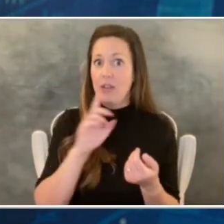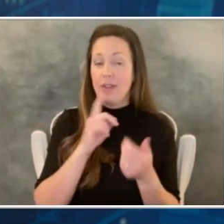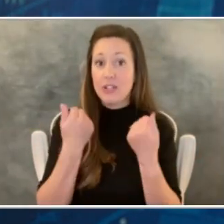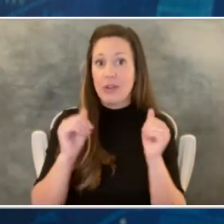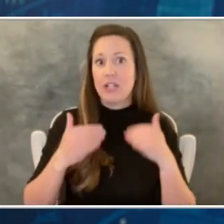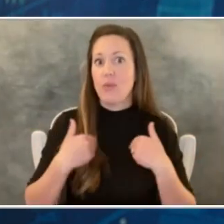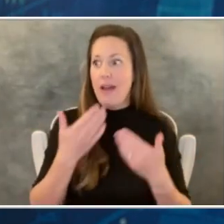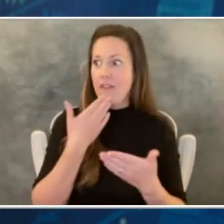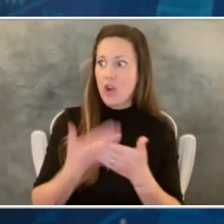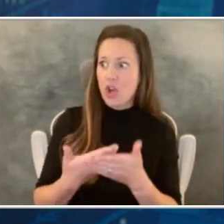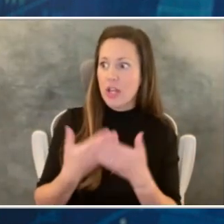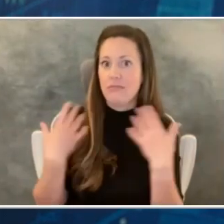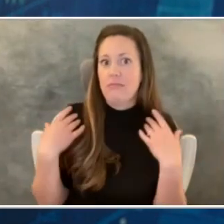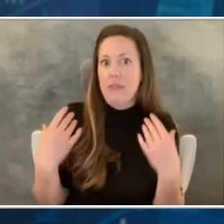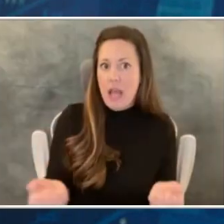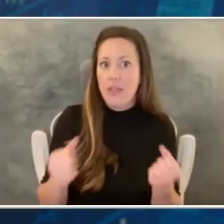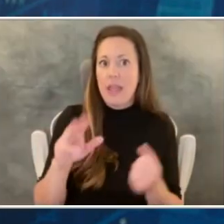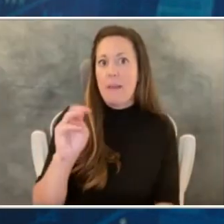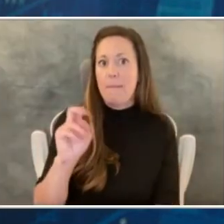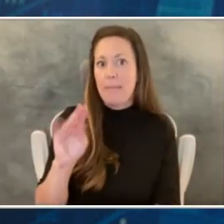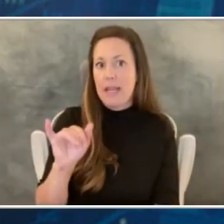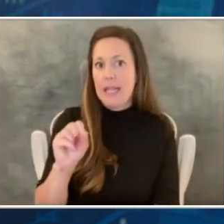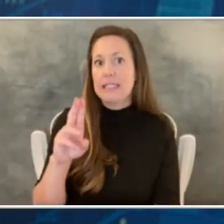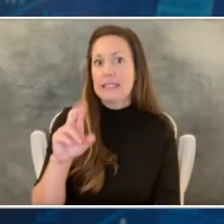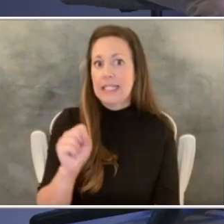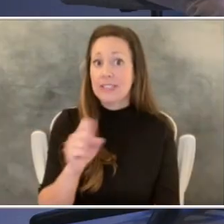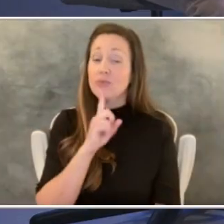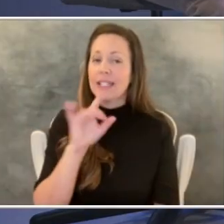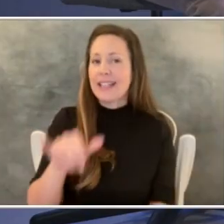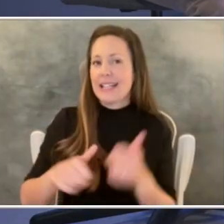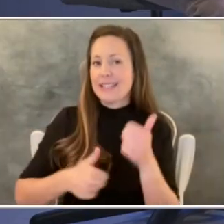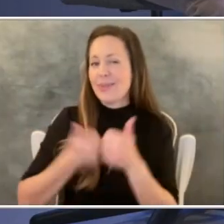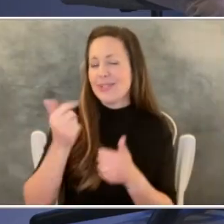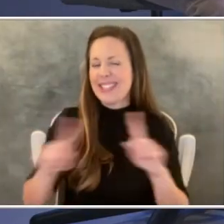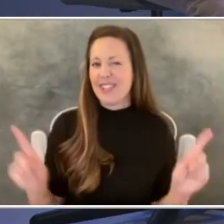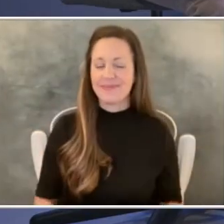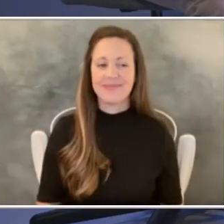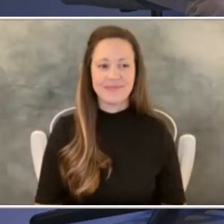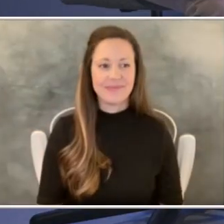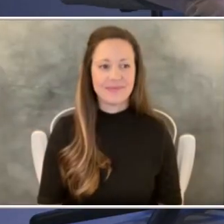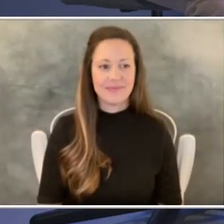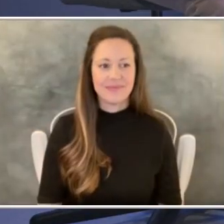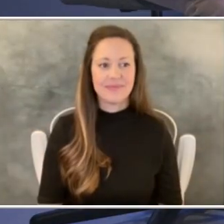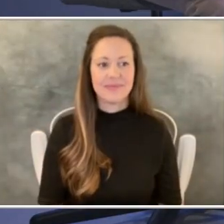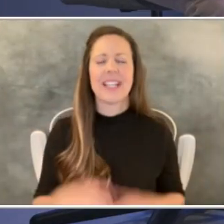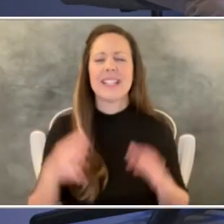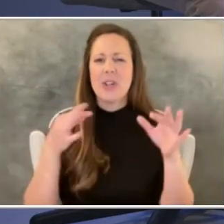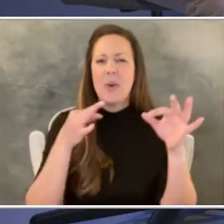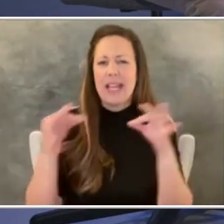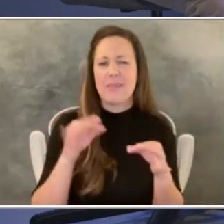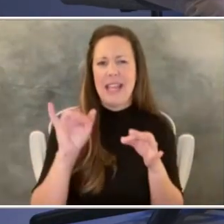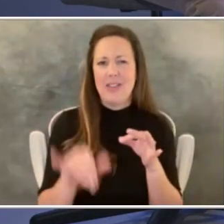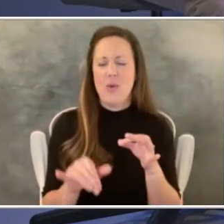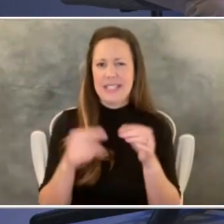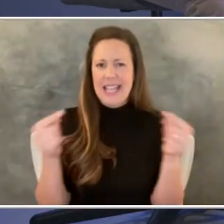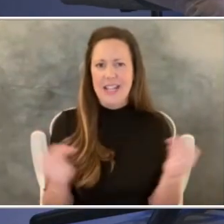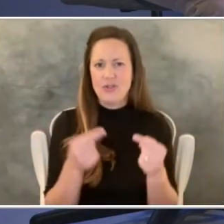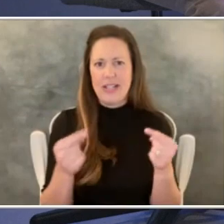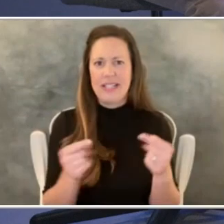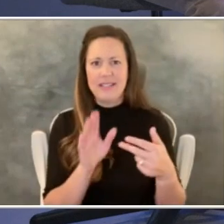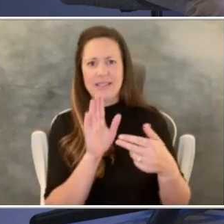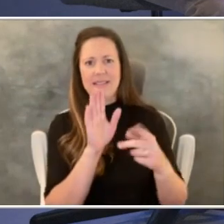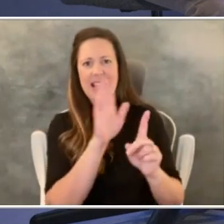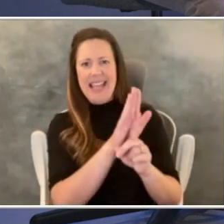meniscus. So I'd say that's the biggest difference. Explain exactly those 3 injuries, though, that he